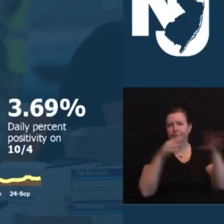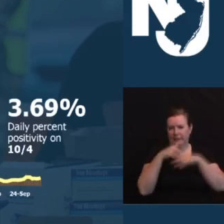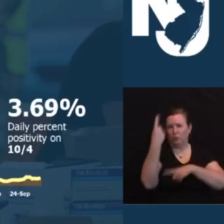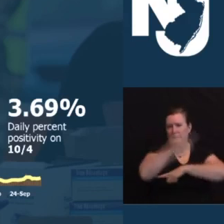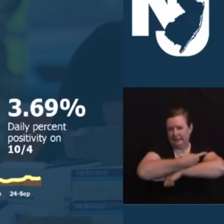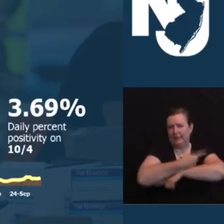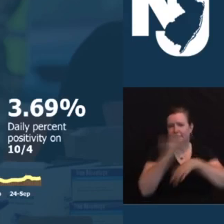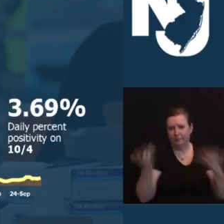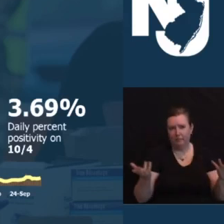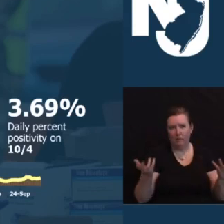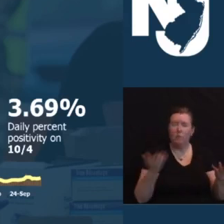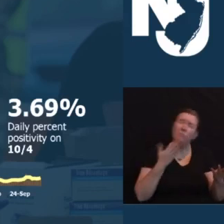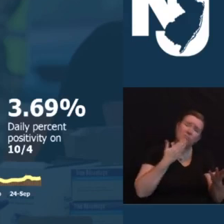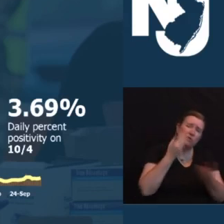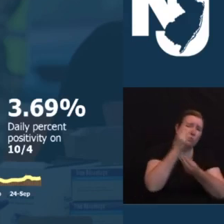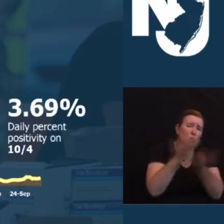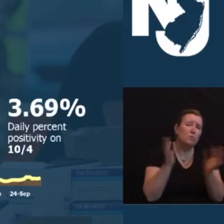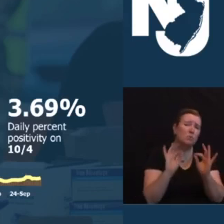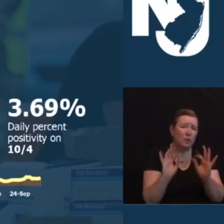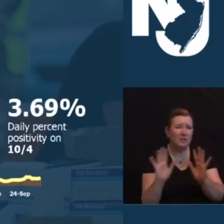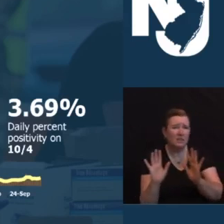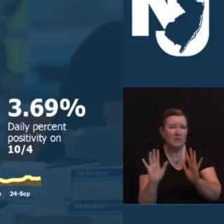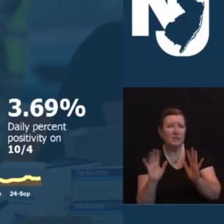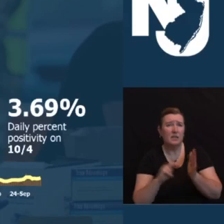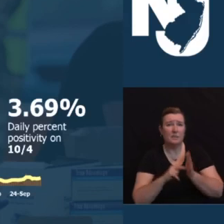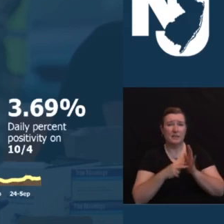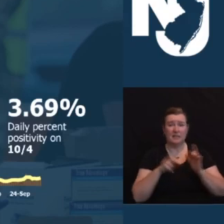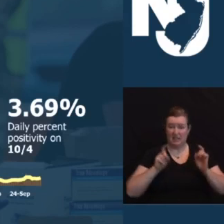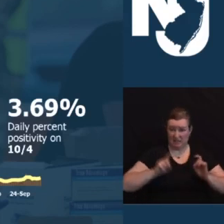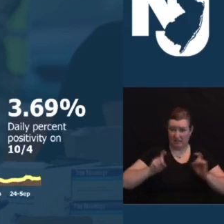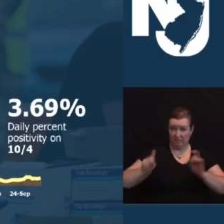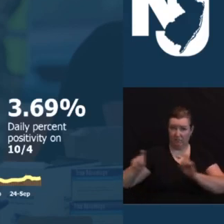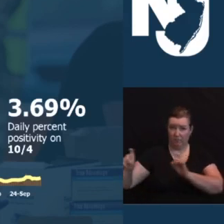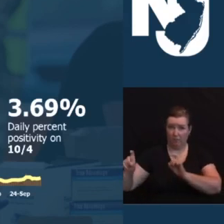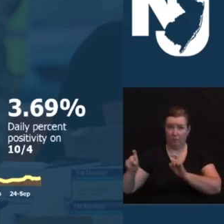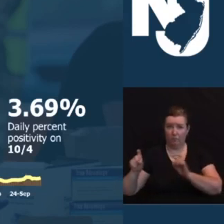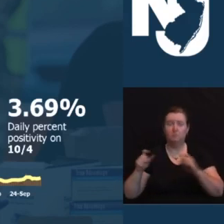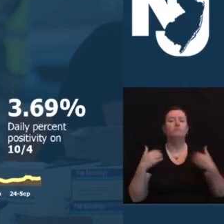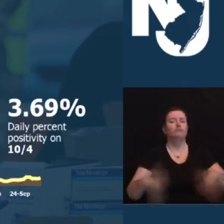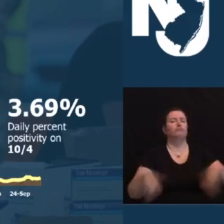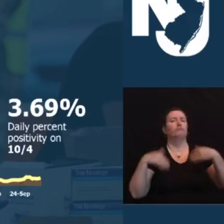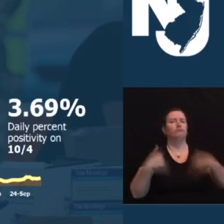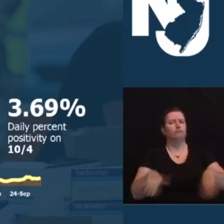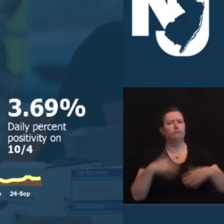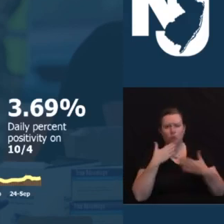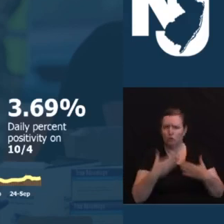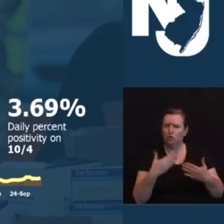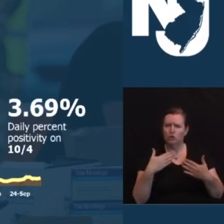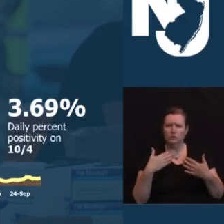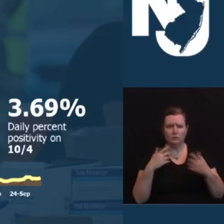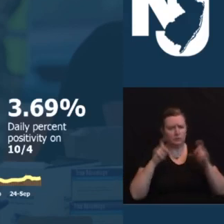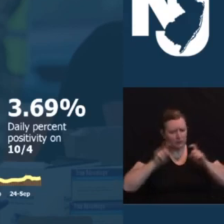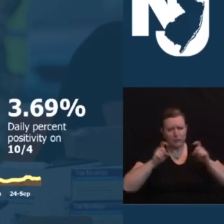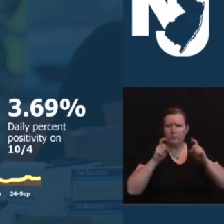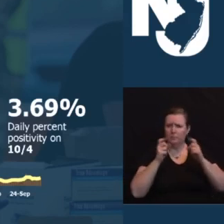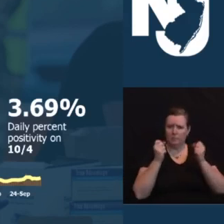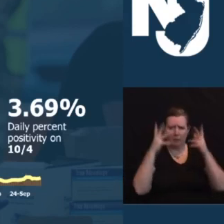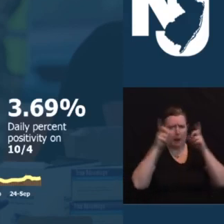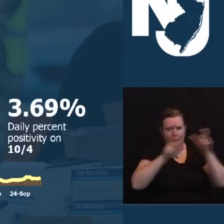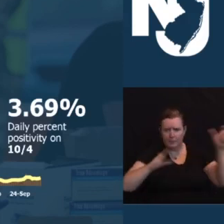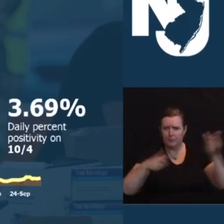silver lining in this, is we've got as robust a testing reality as any American state, and that's before we get the Binacs, and their